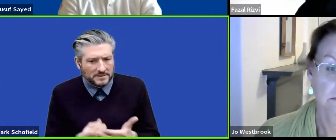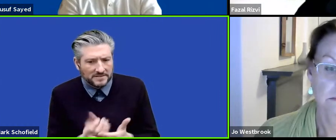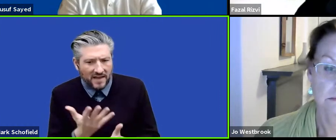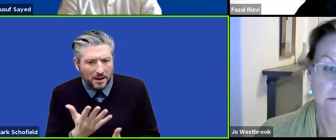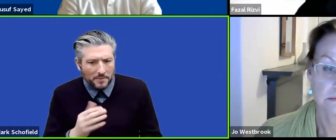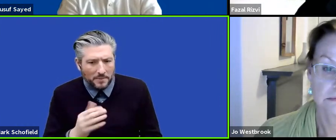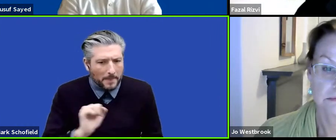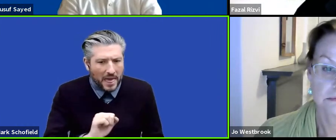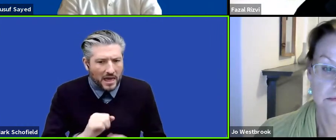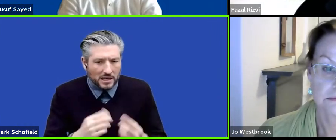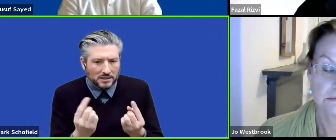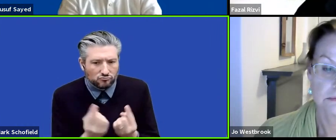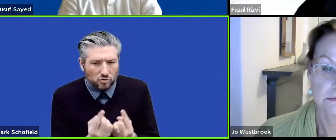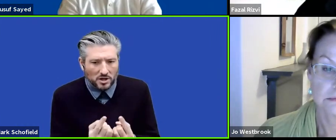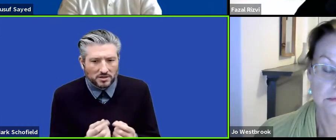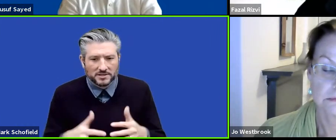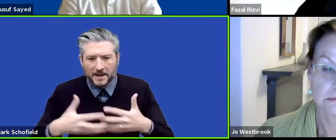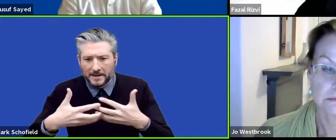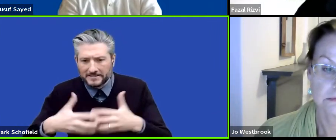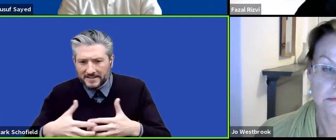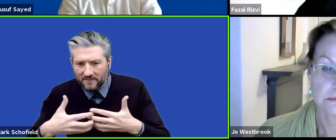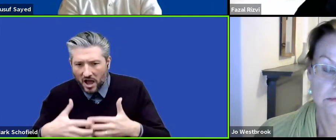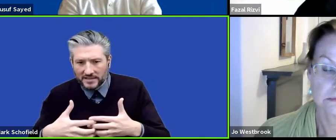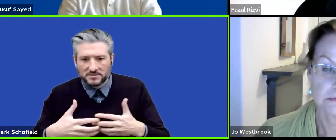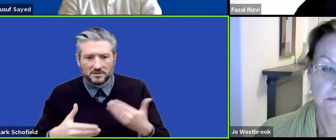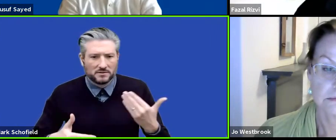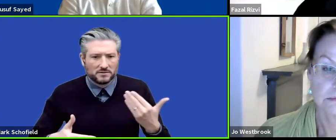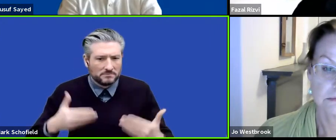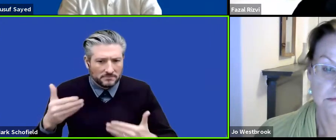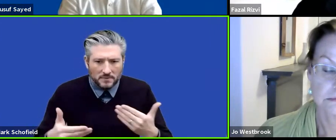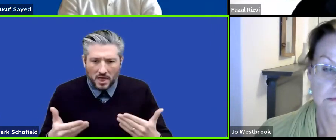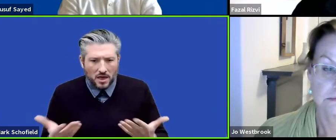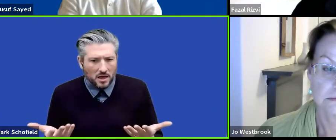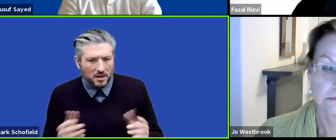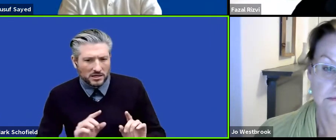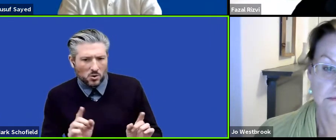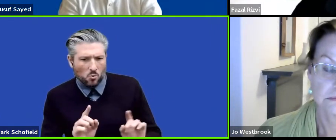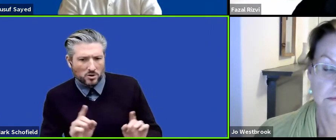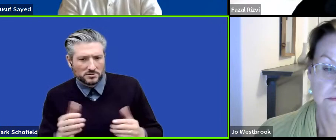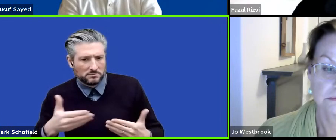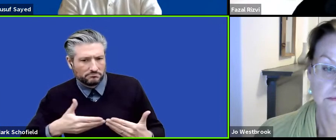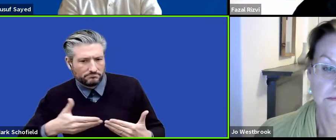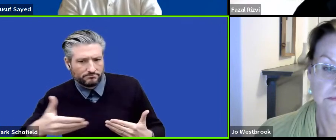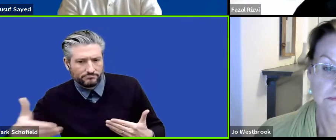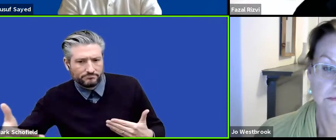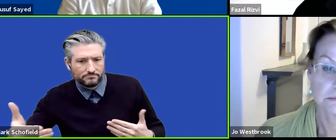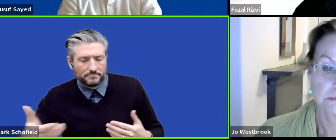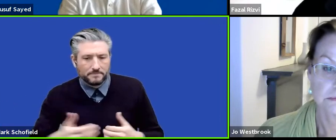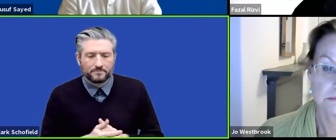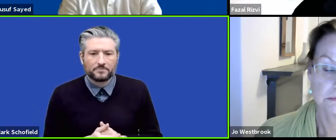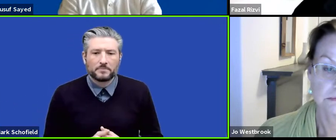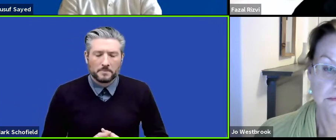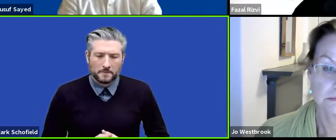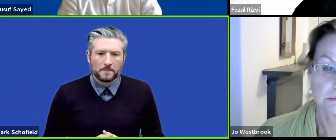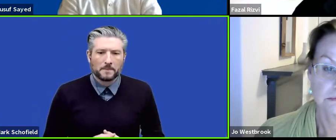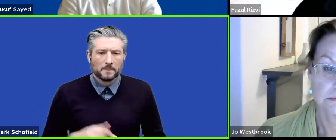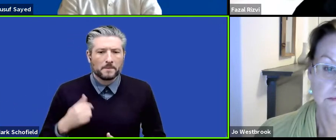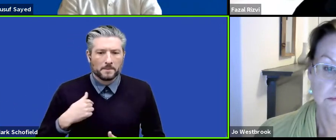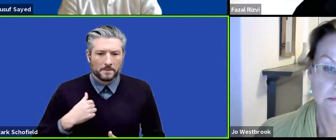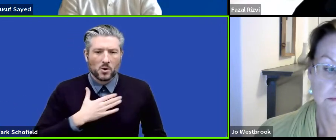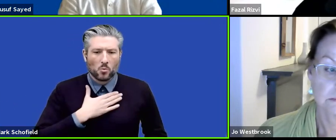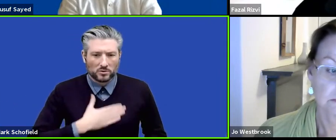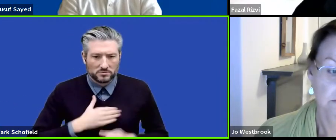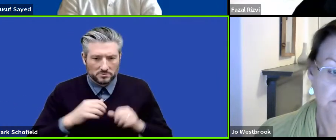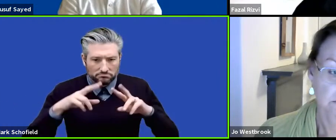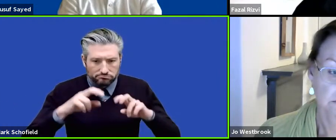their devices that they employ, and explore how they will use